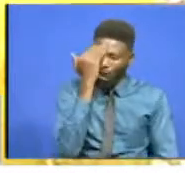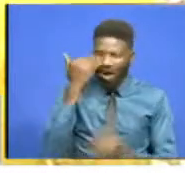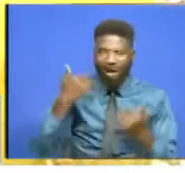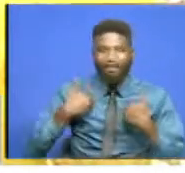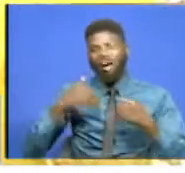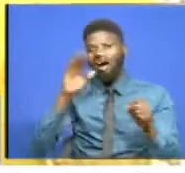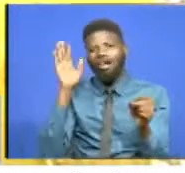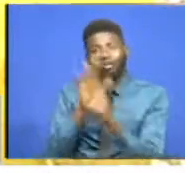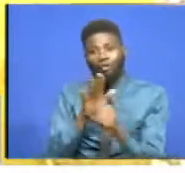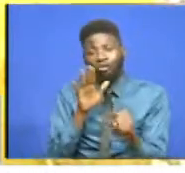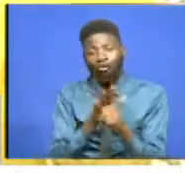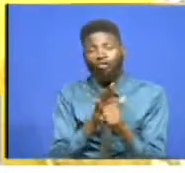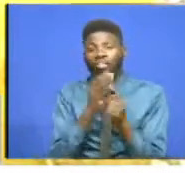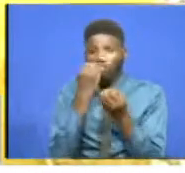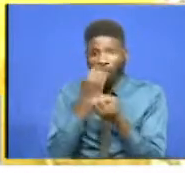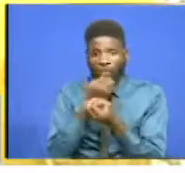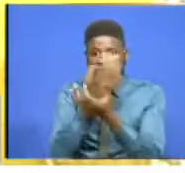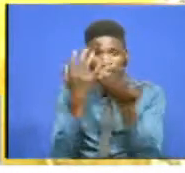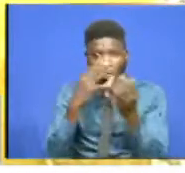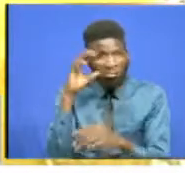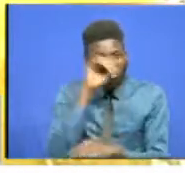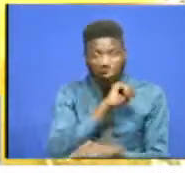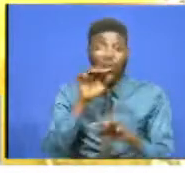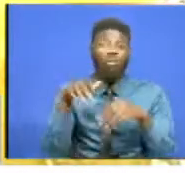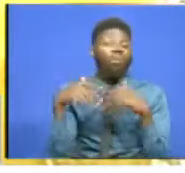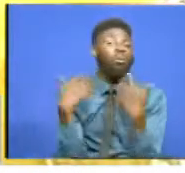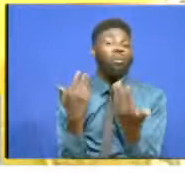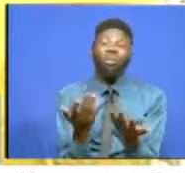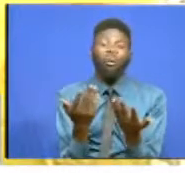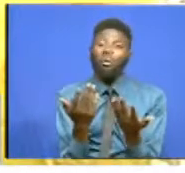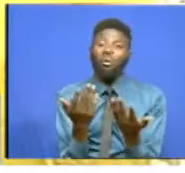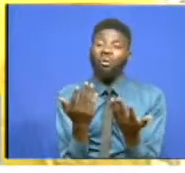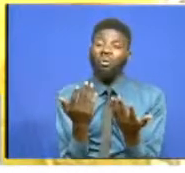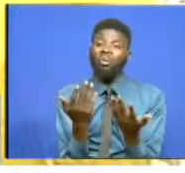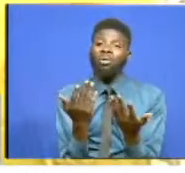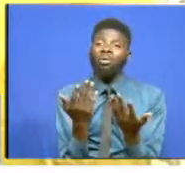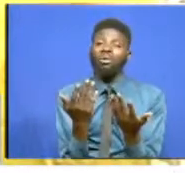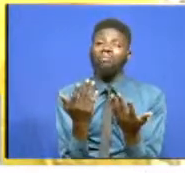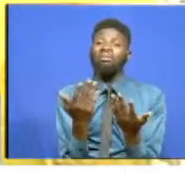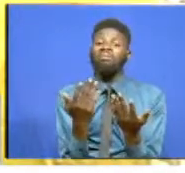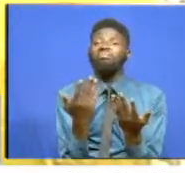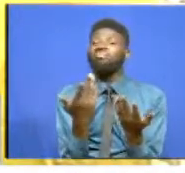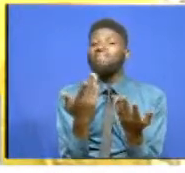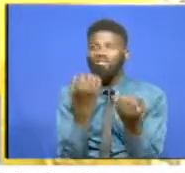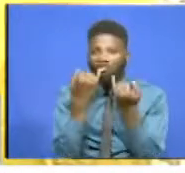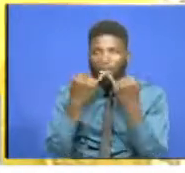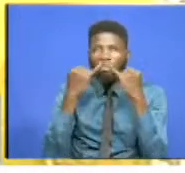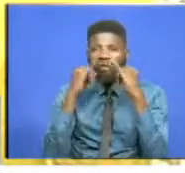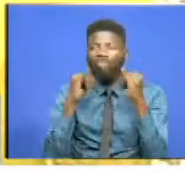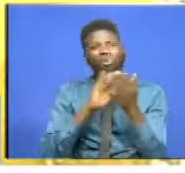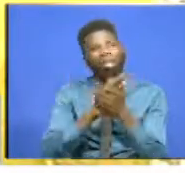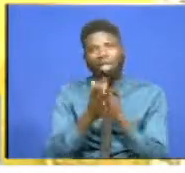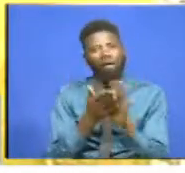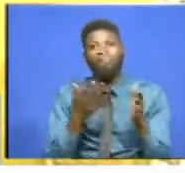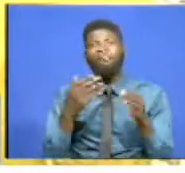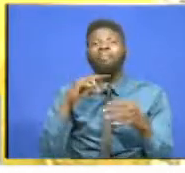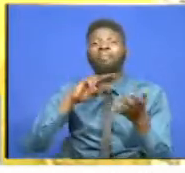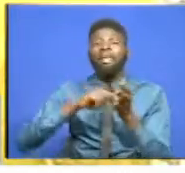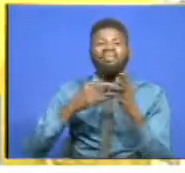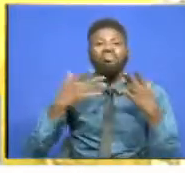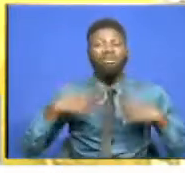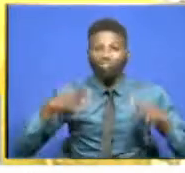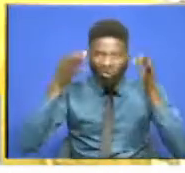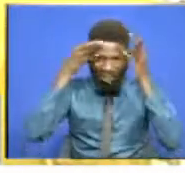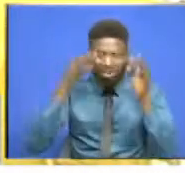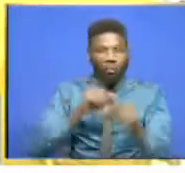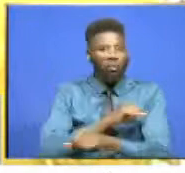a lot of either misinformation or lack of information to allow people to make proper decisions. How long and is this it is discord because of going attributions